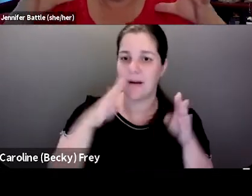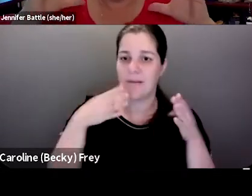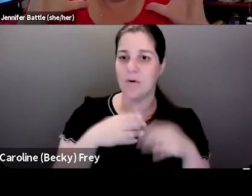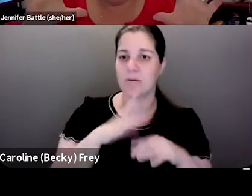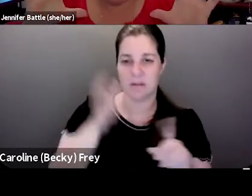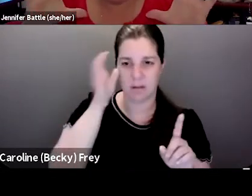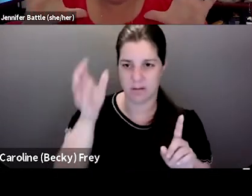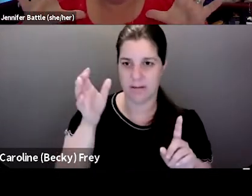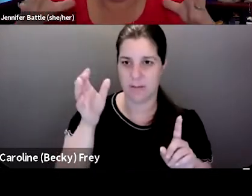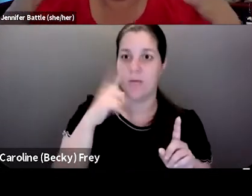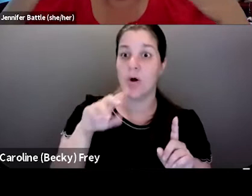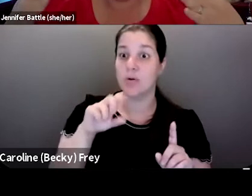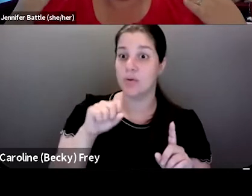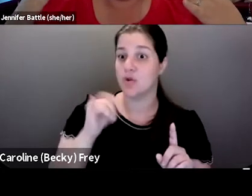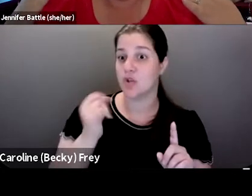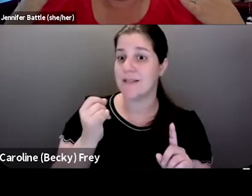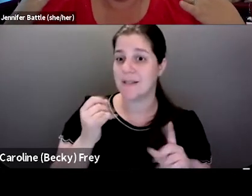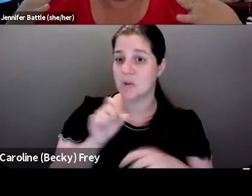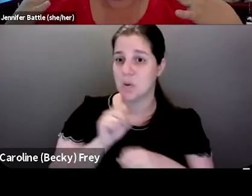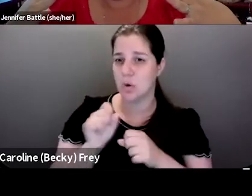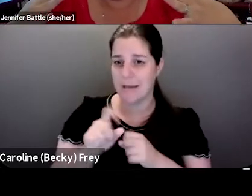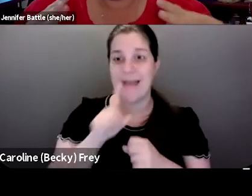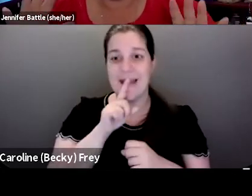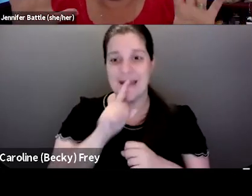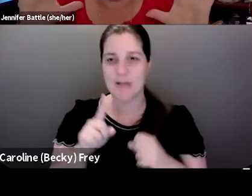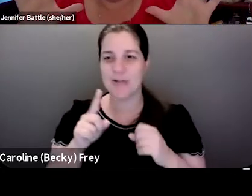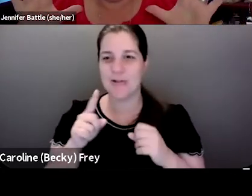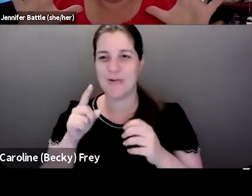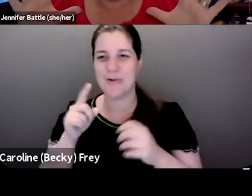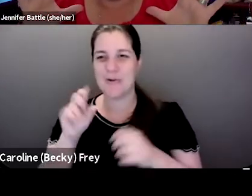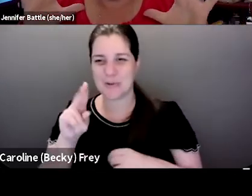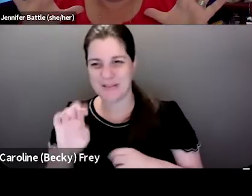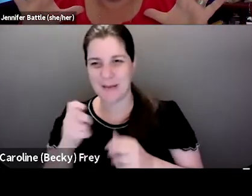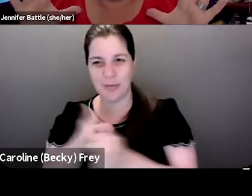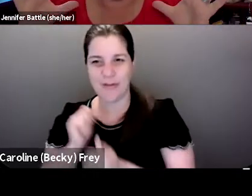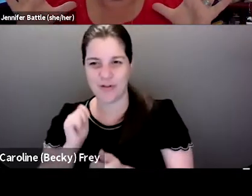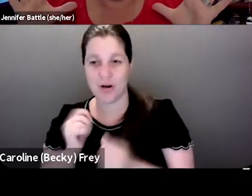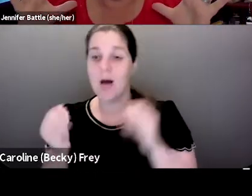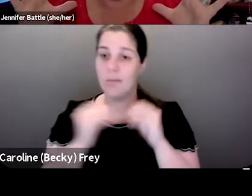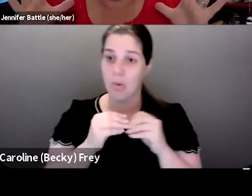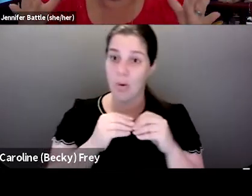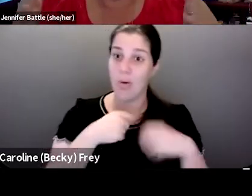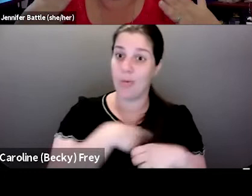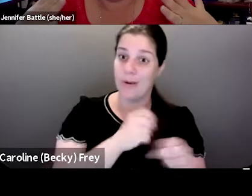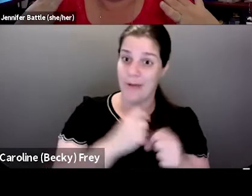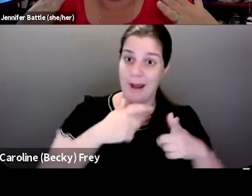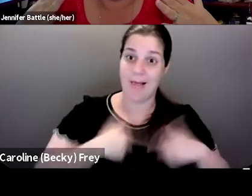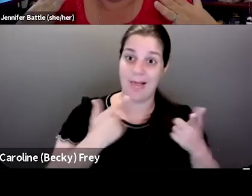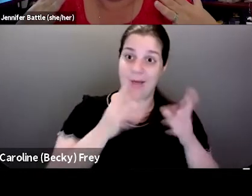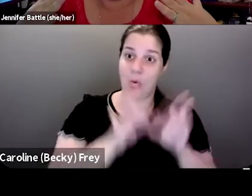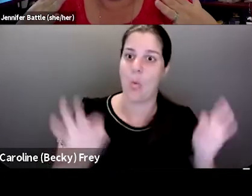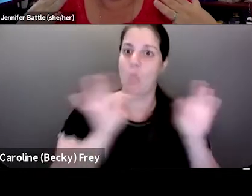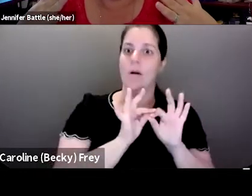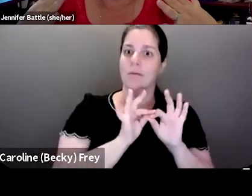that social justice work is suicide prevention work. The more that we can create a life worth living for people, the more that